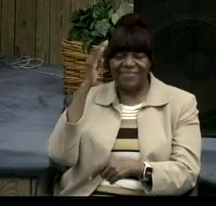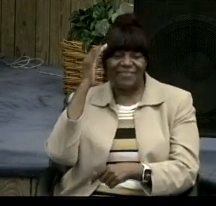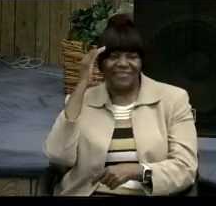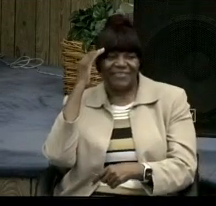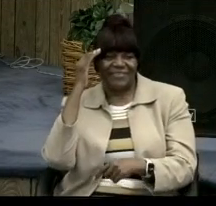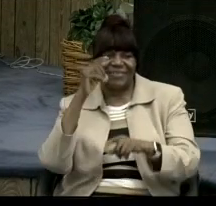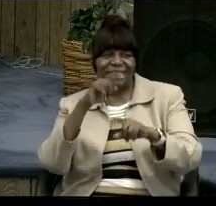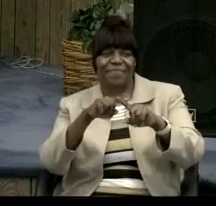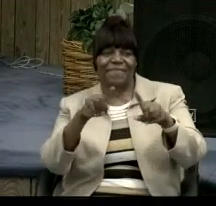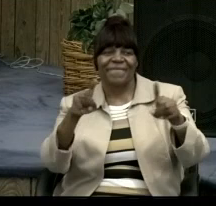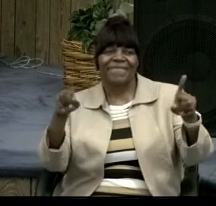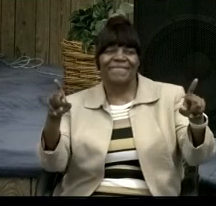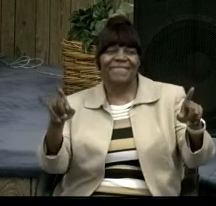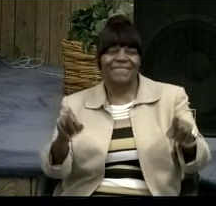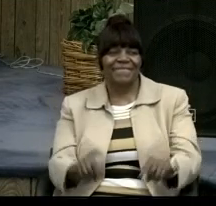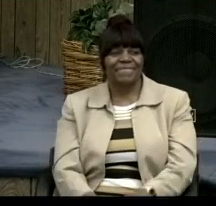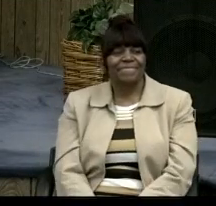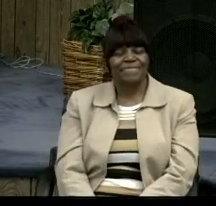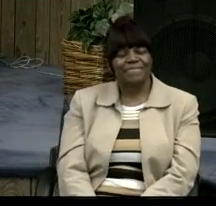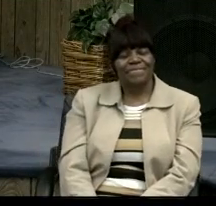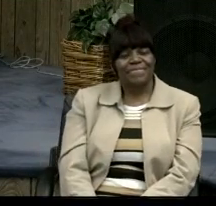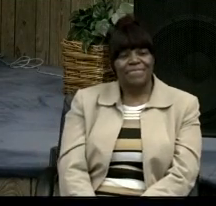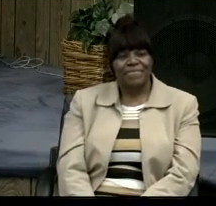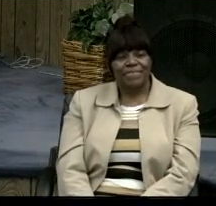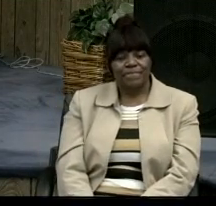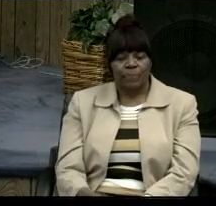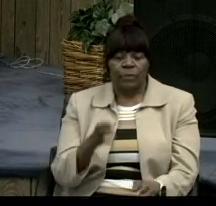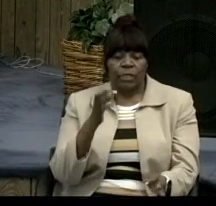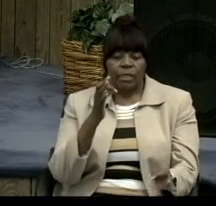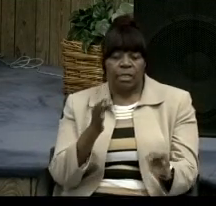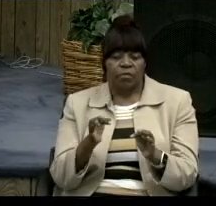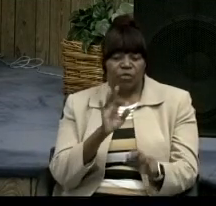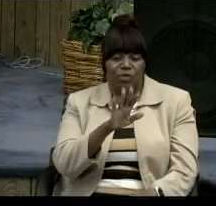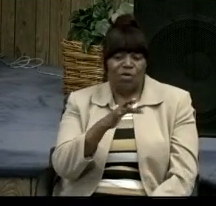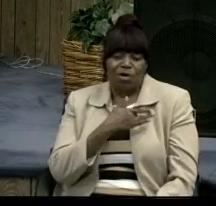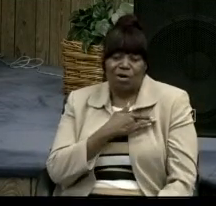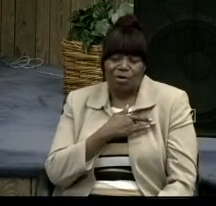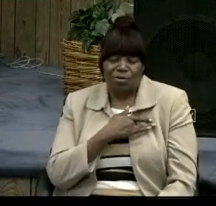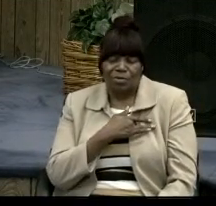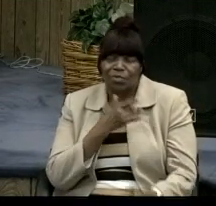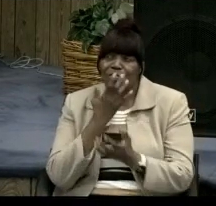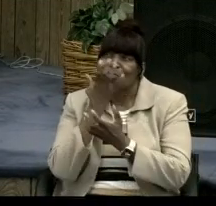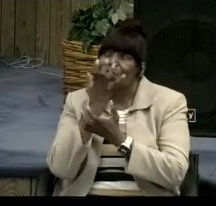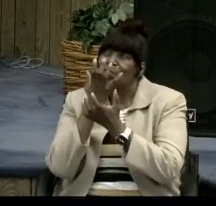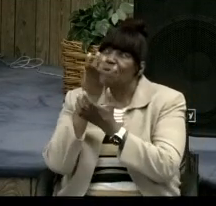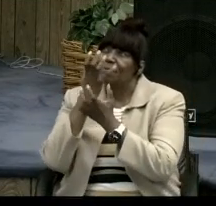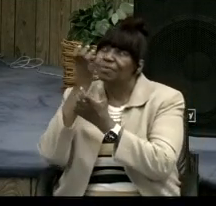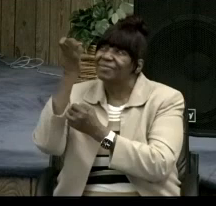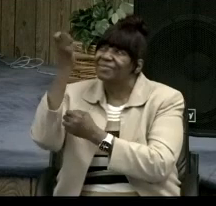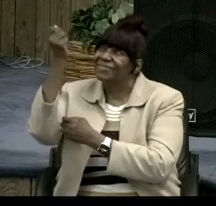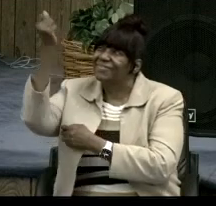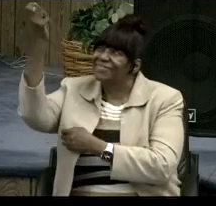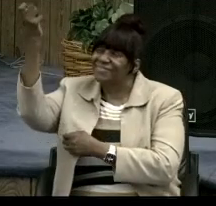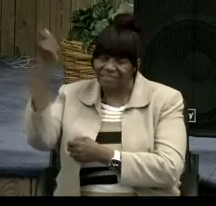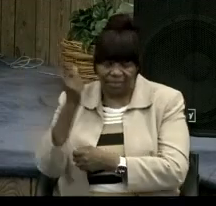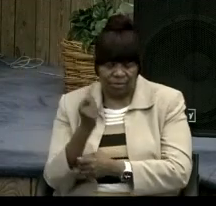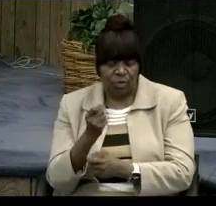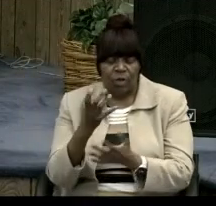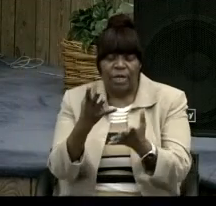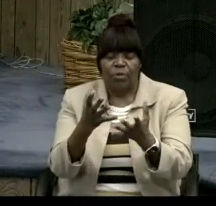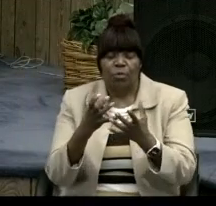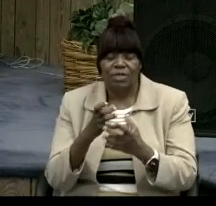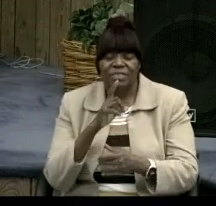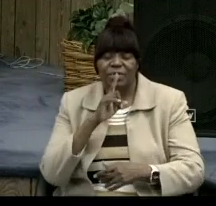difference. Amen and amen. So those who heart cry out to God and sincerely want to be